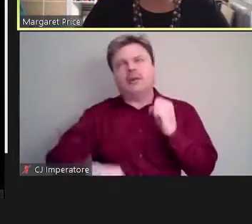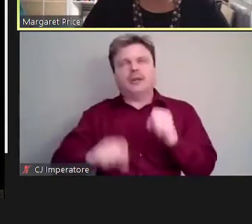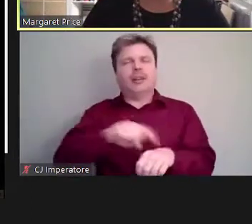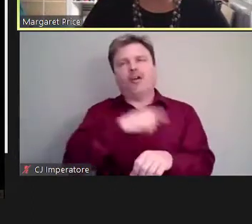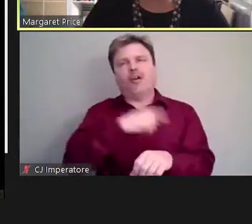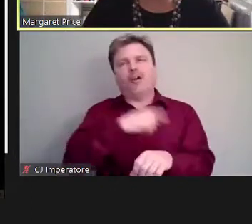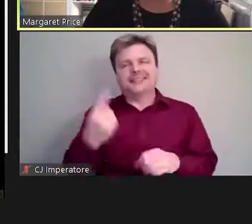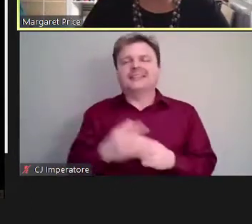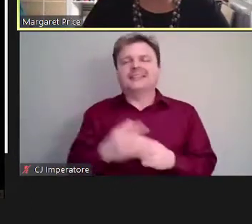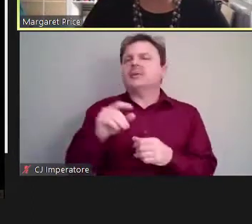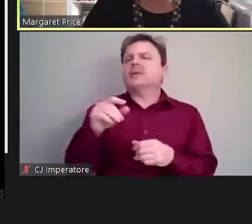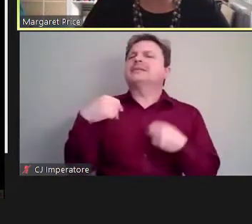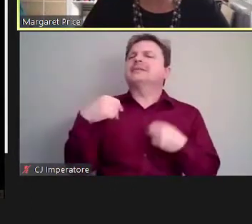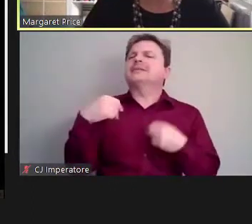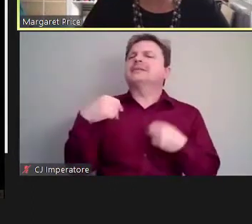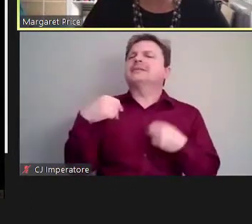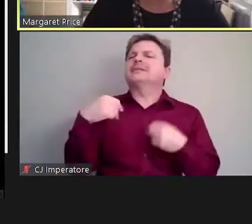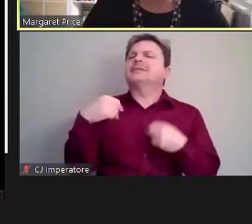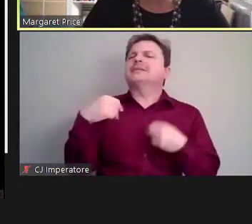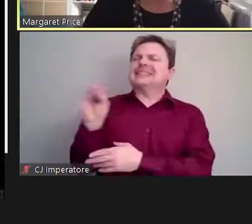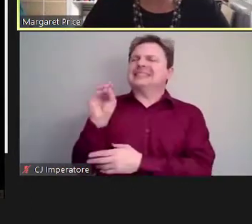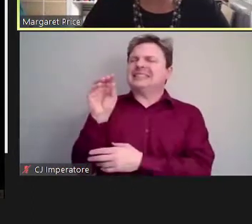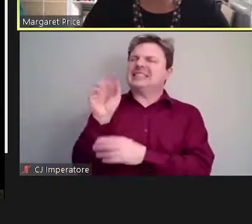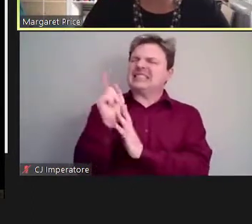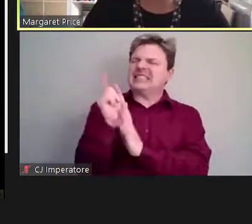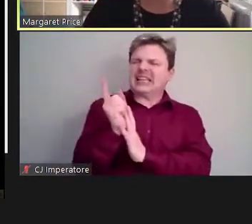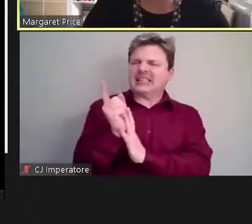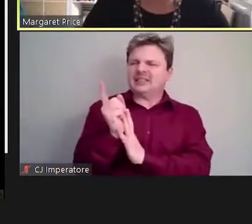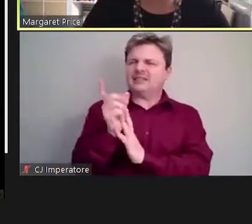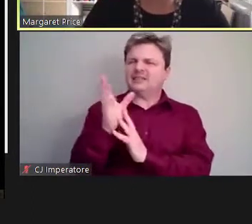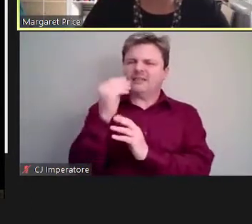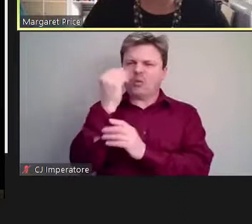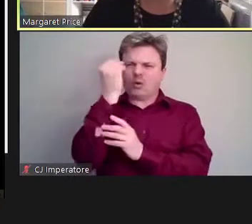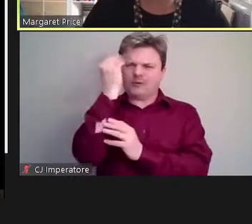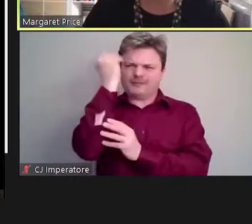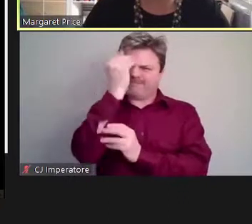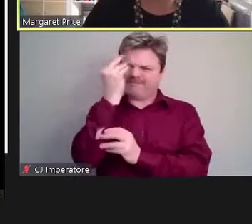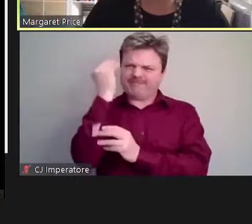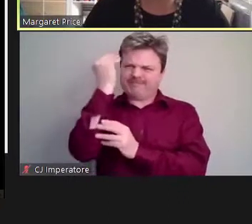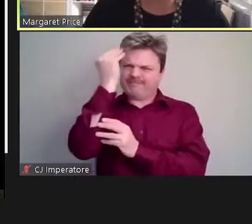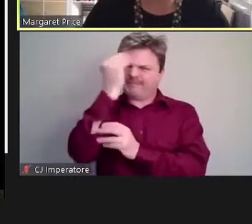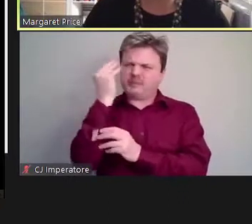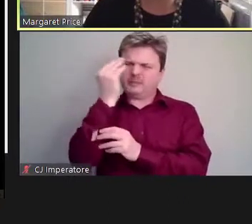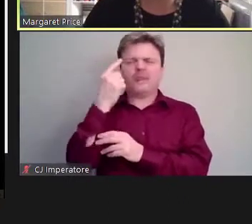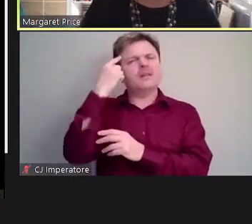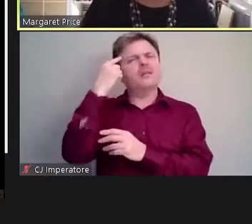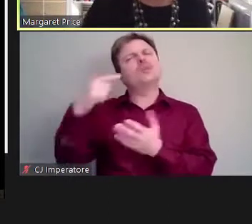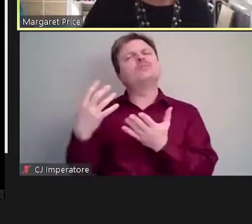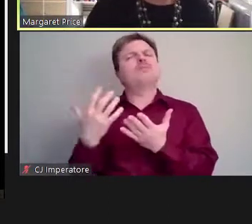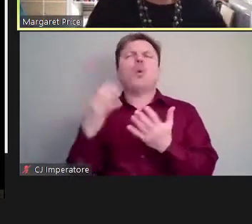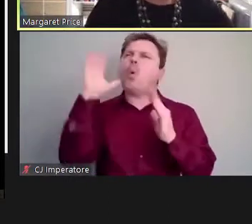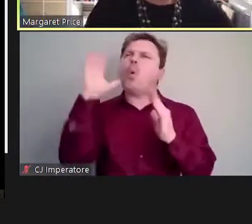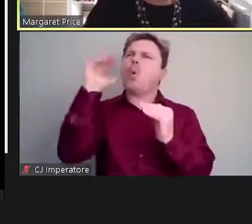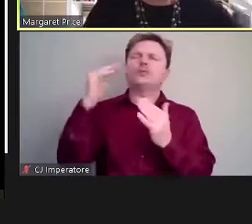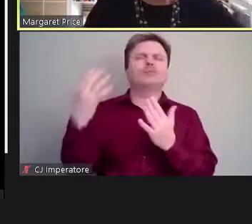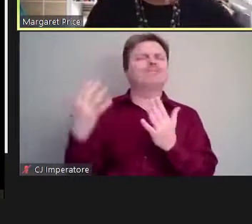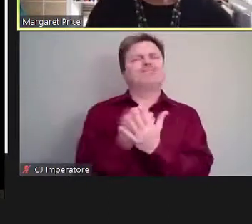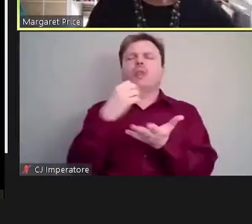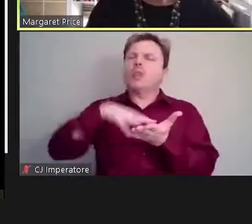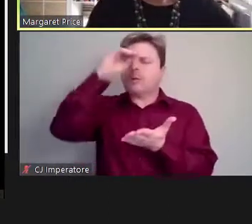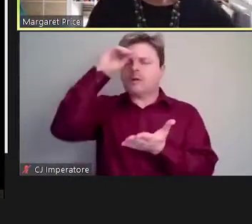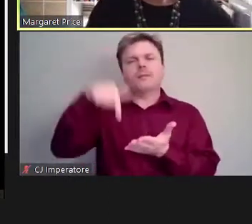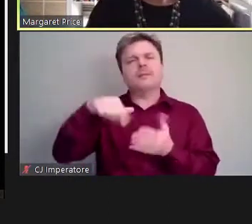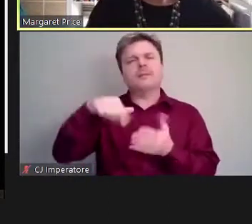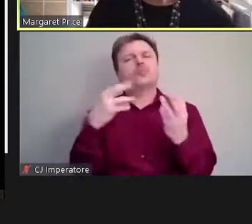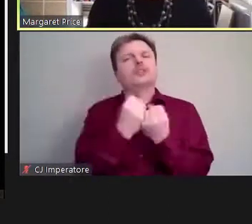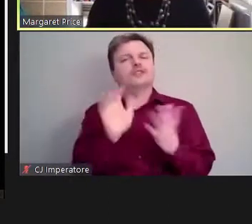micro reflection, thinking about what you'd like to get out of this workshop. And whenever I do